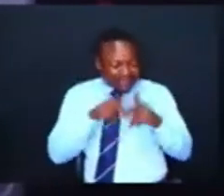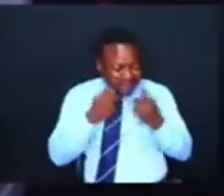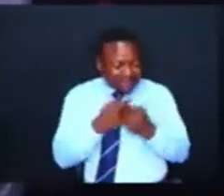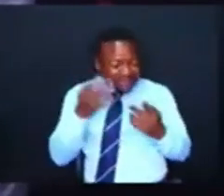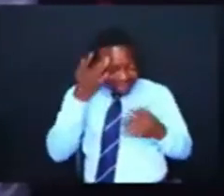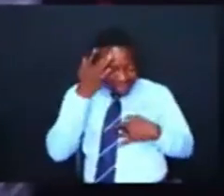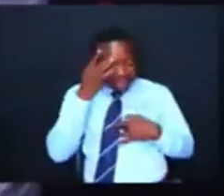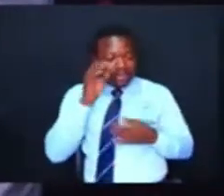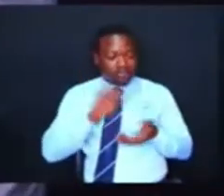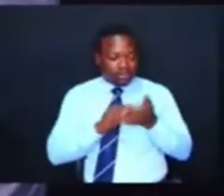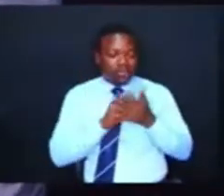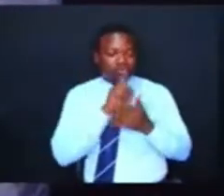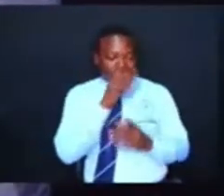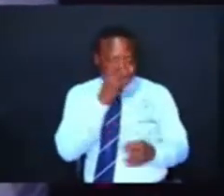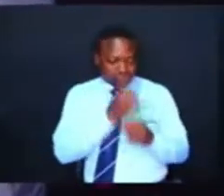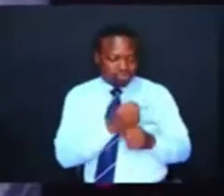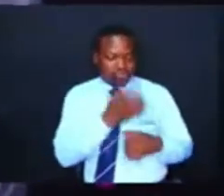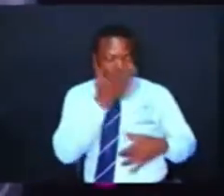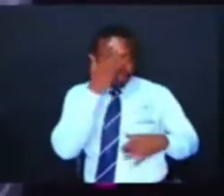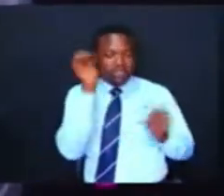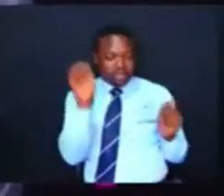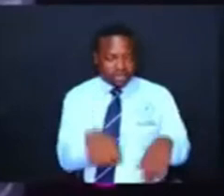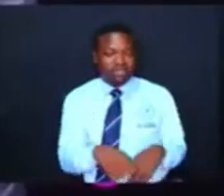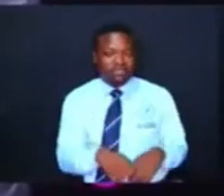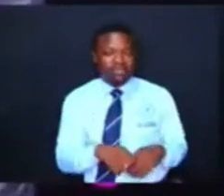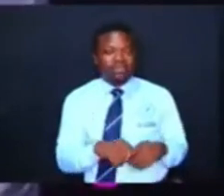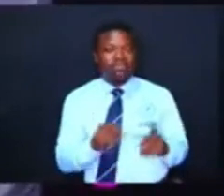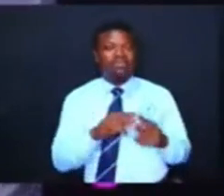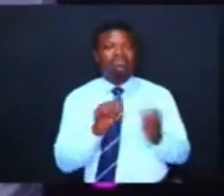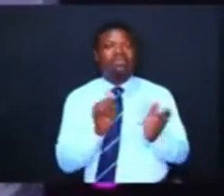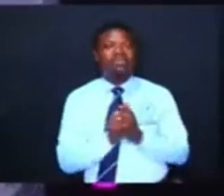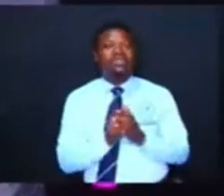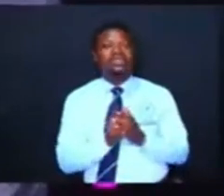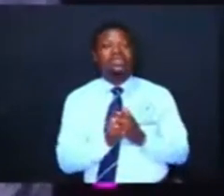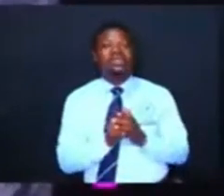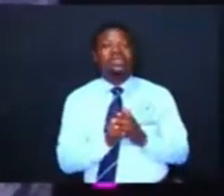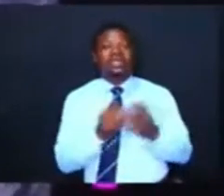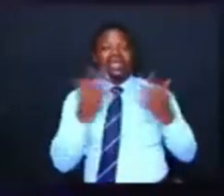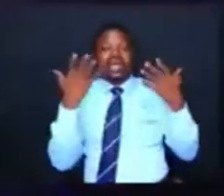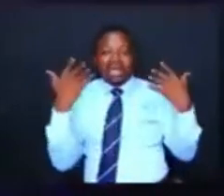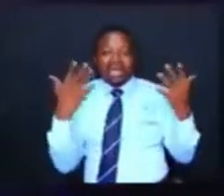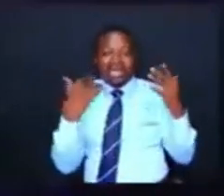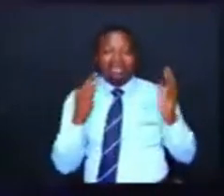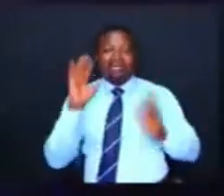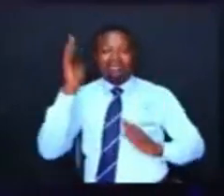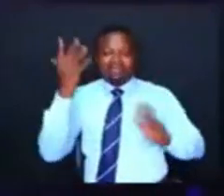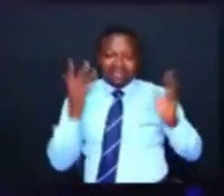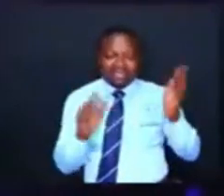So the hands and the head and the nose, they all say that the master says we are getting sick.